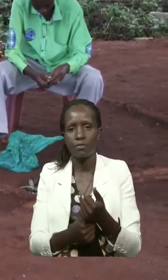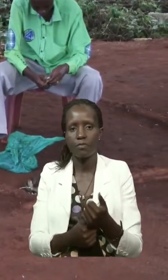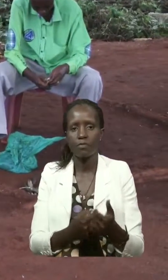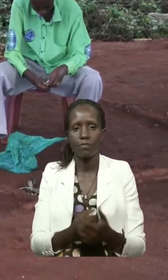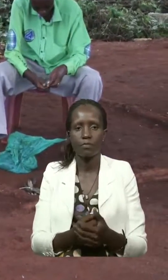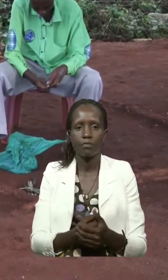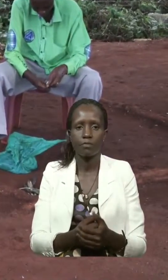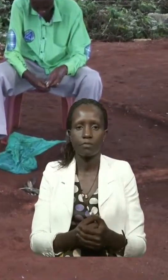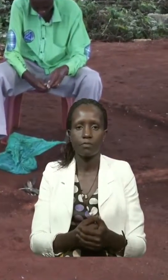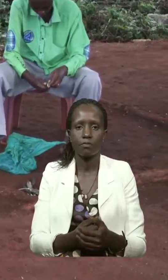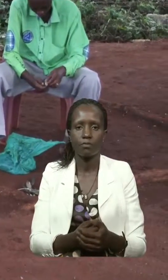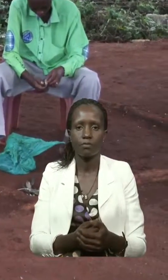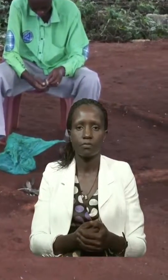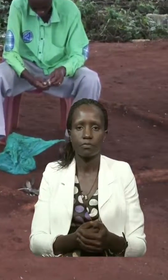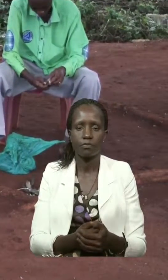go.